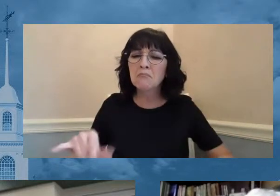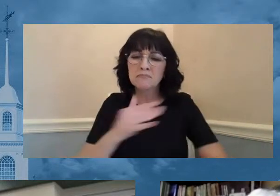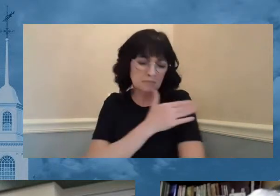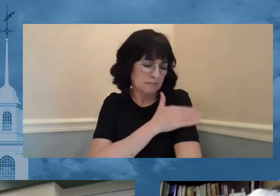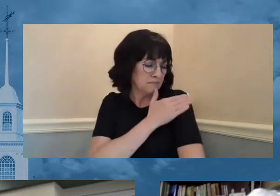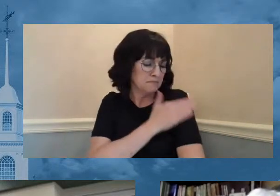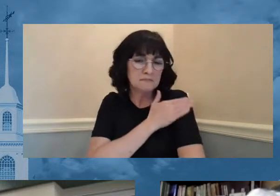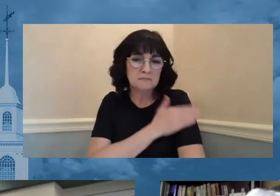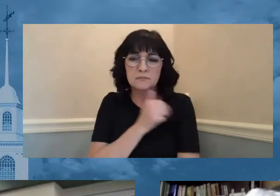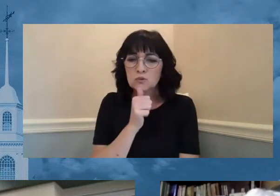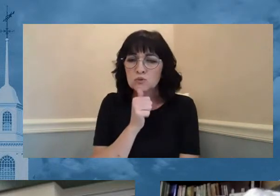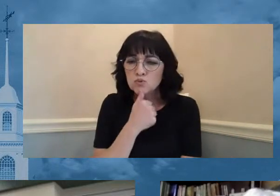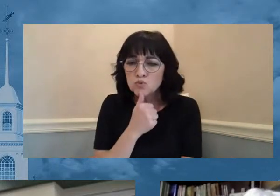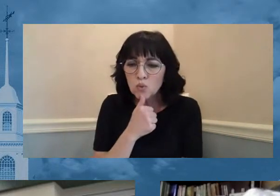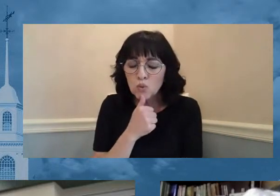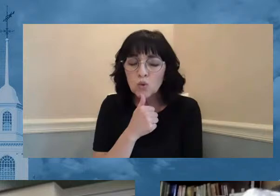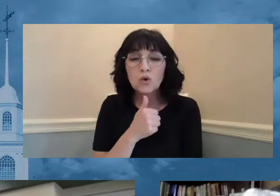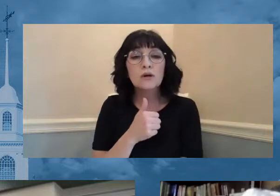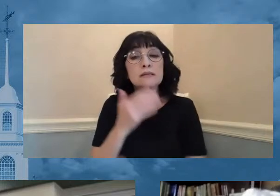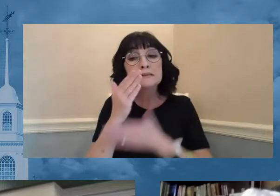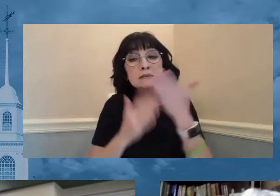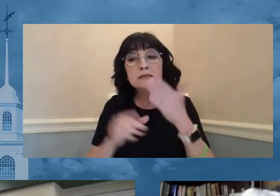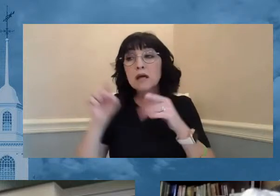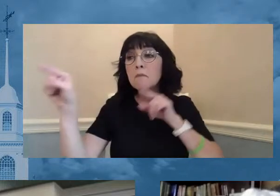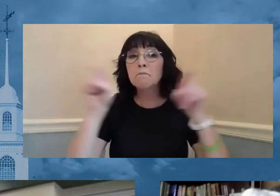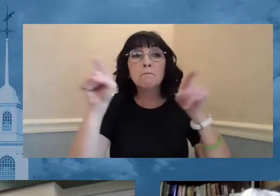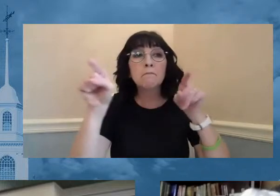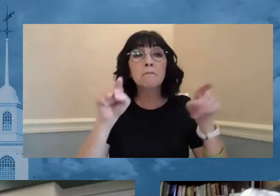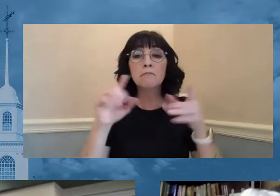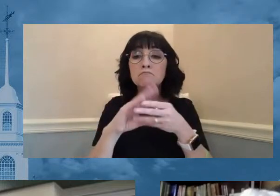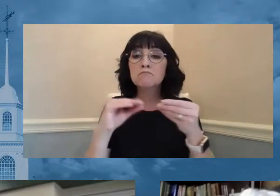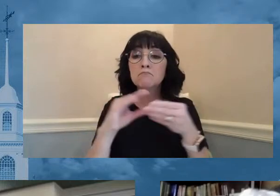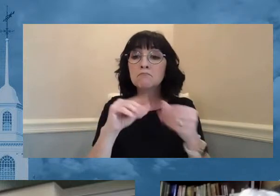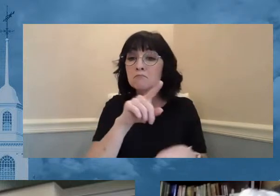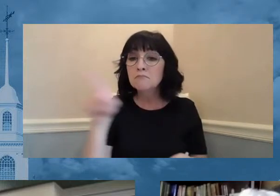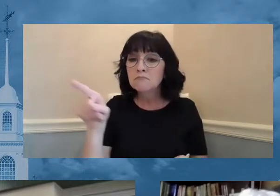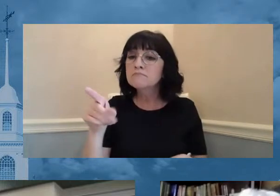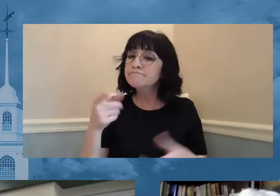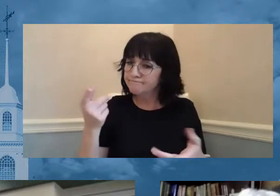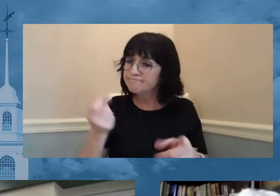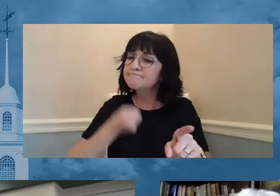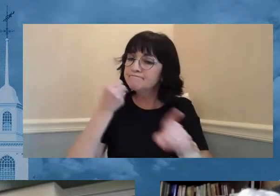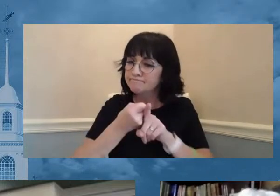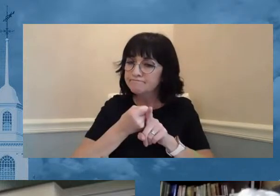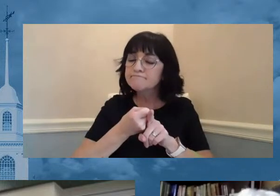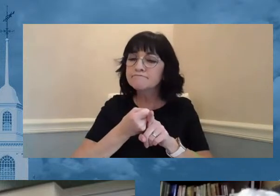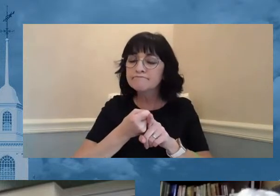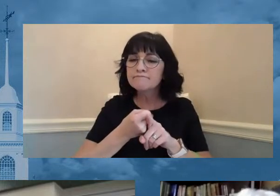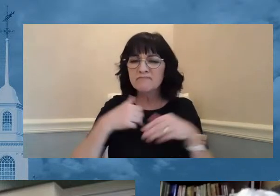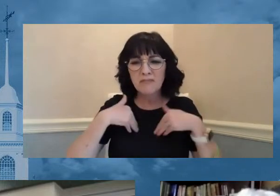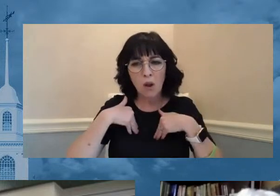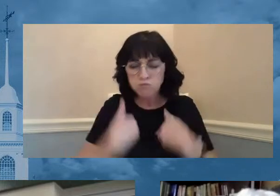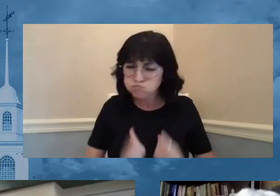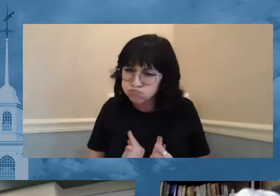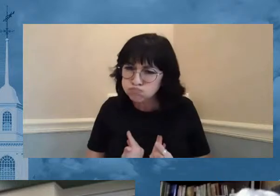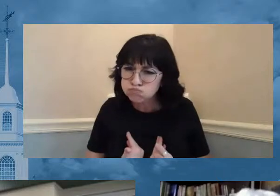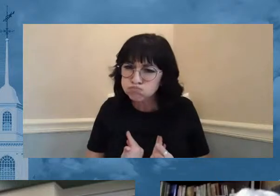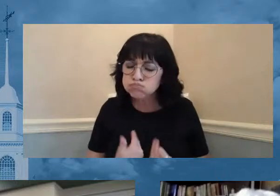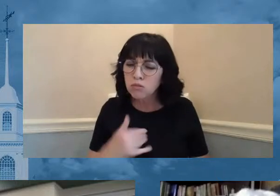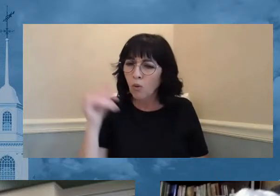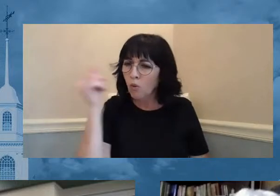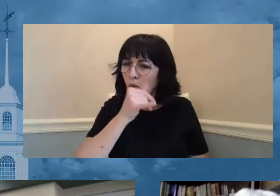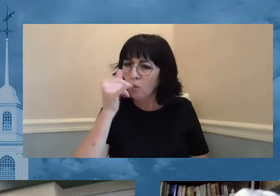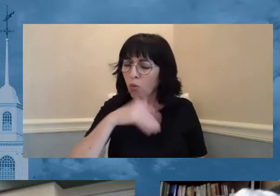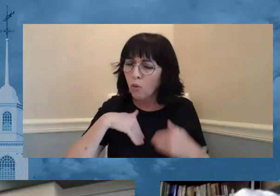people get headache. Some people get a fever. You can't get COVID from